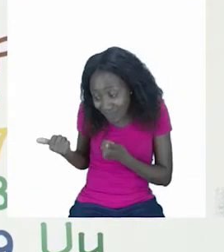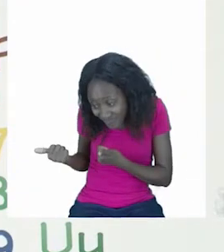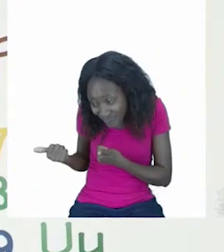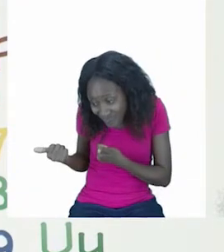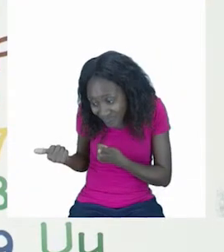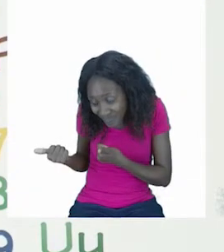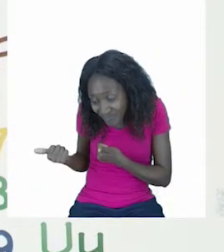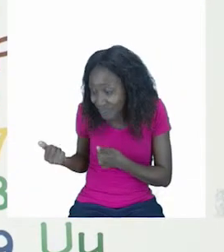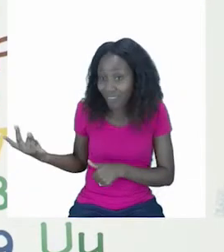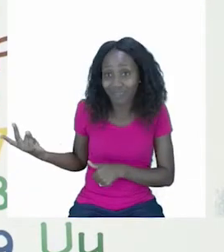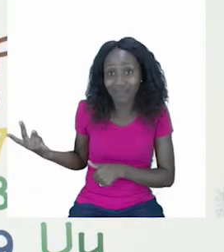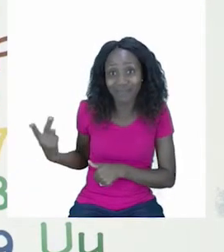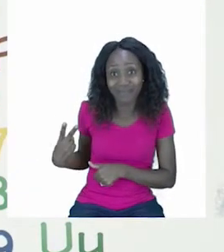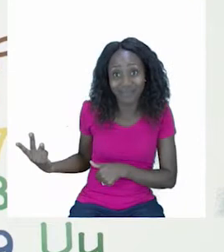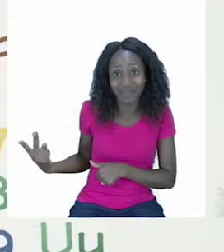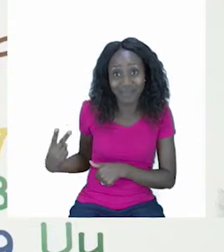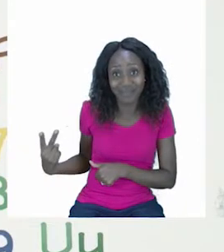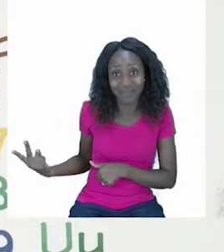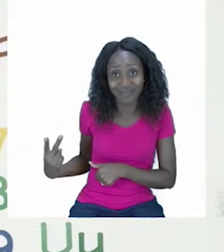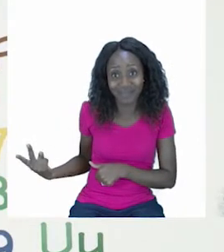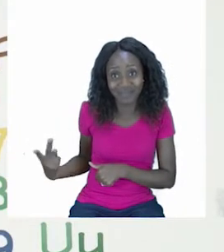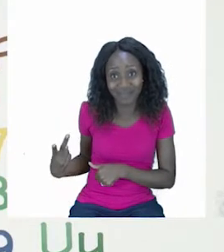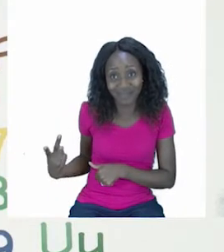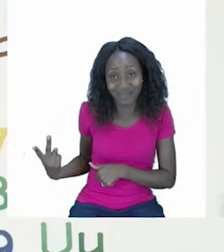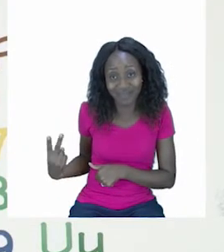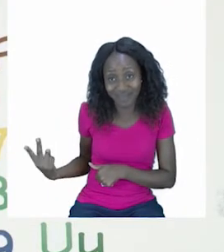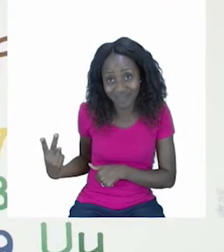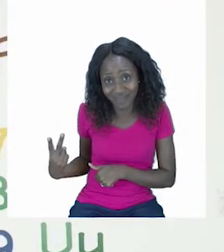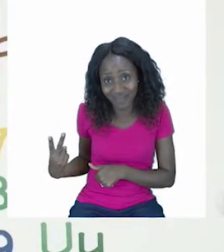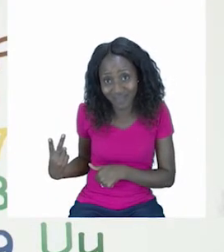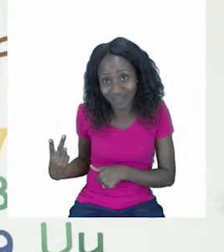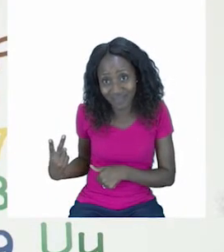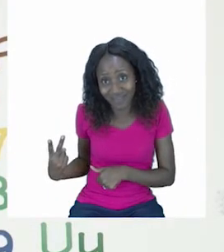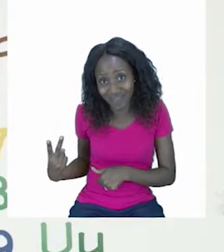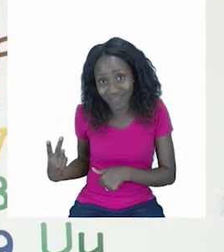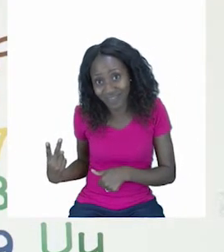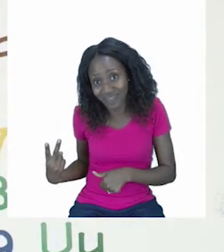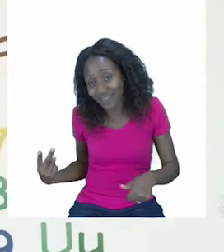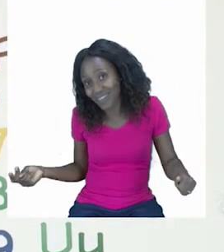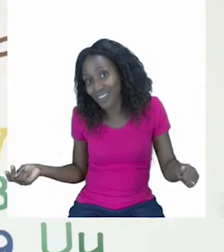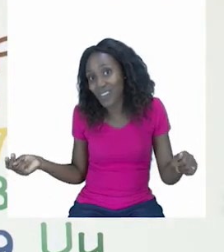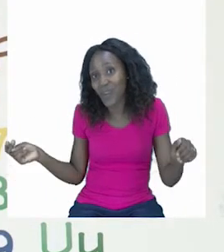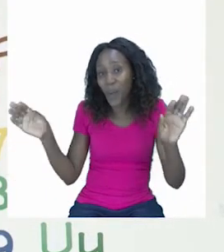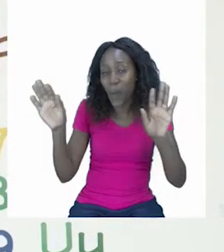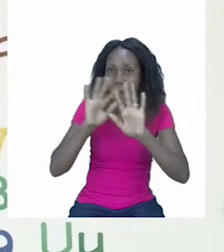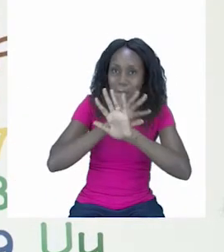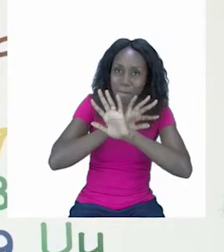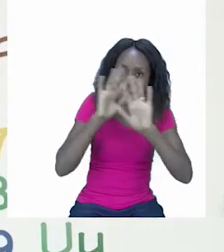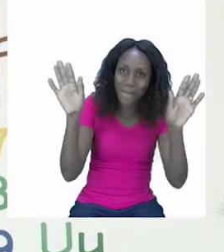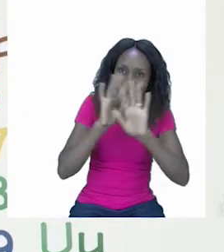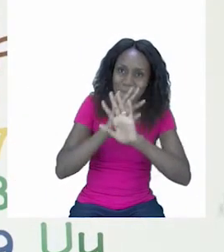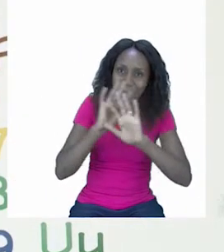So, from Zashi and I, we would like to say